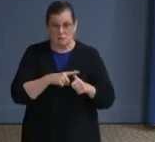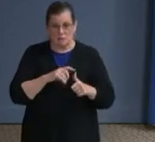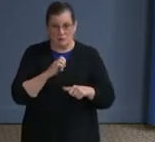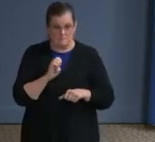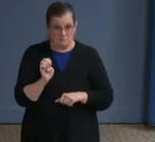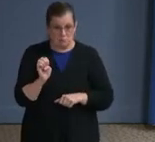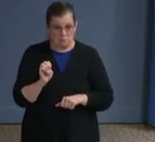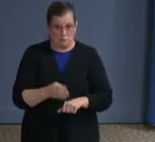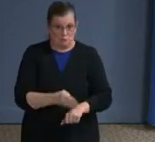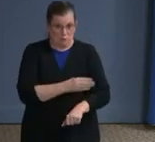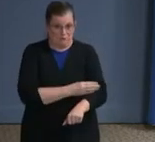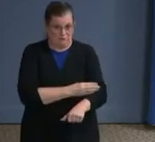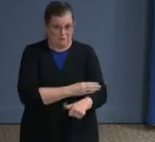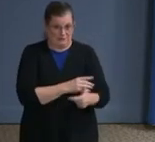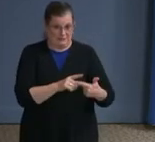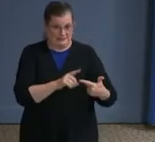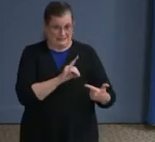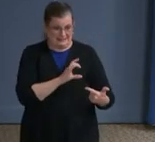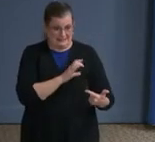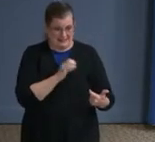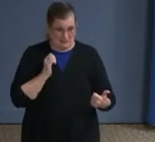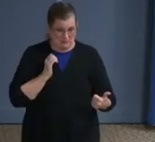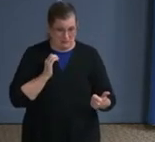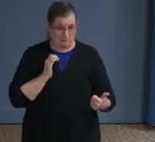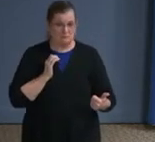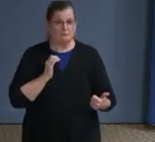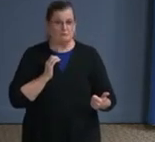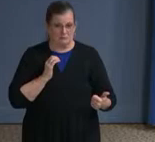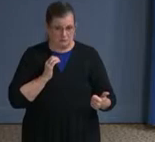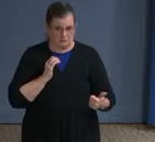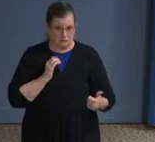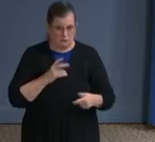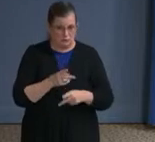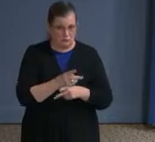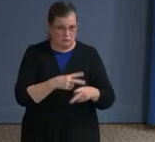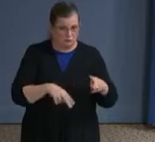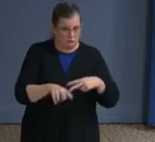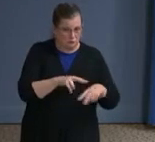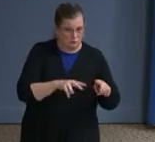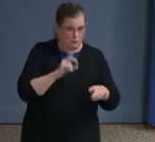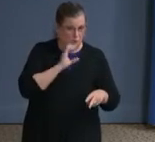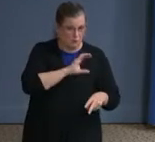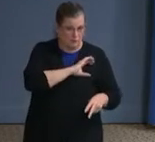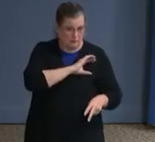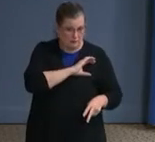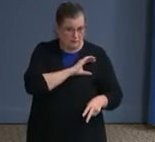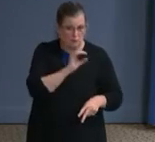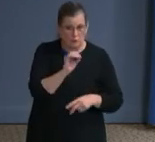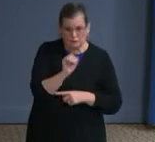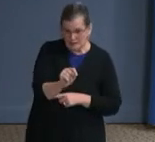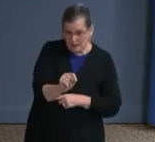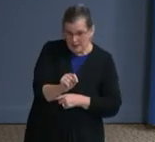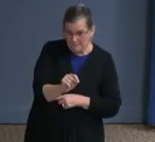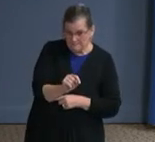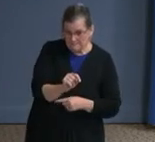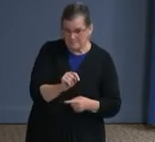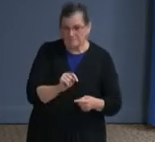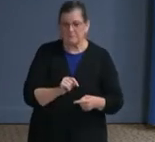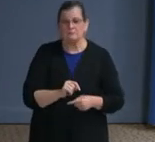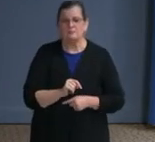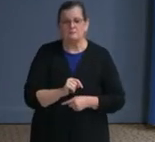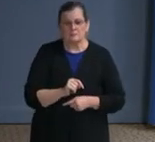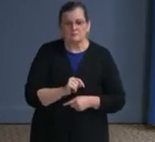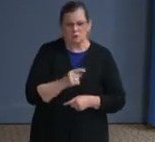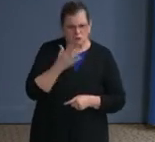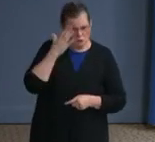oversight of police overtime. I think this is where council members are ending up with regard to, as you